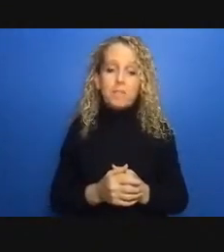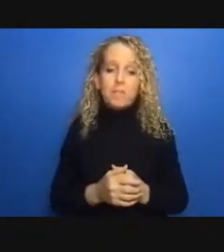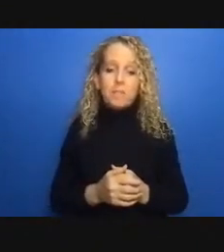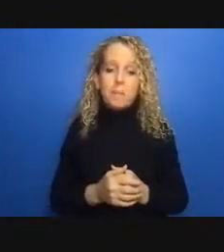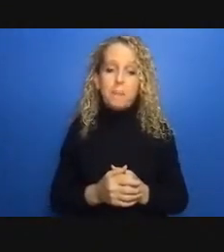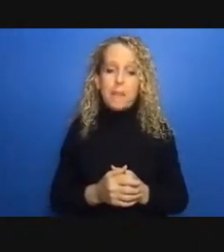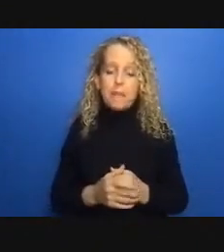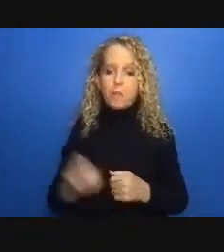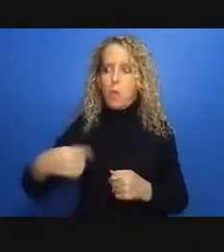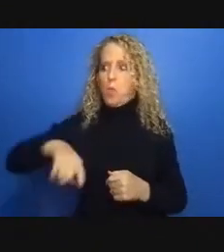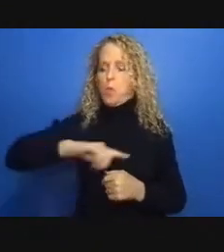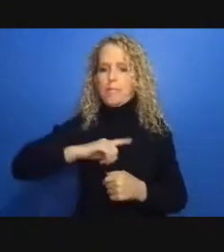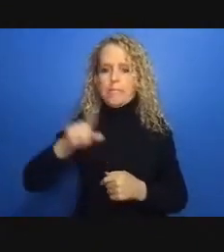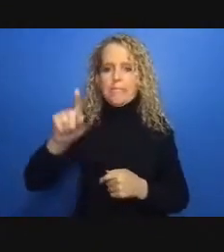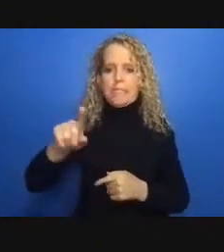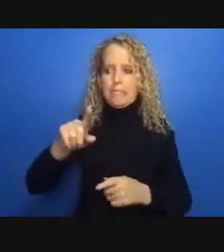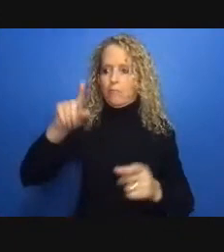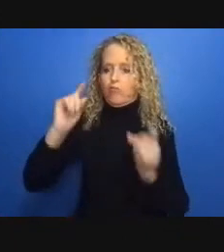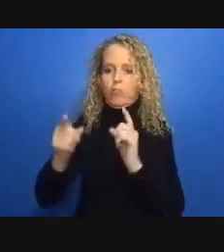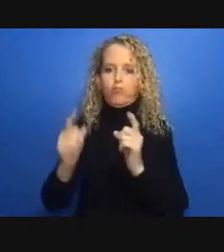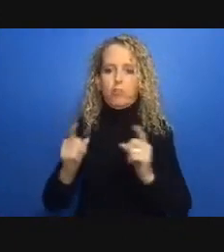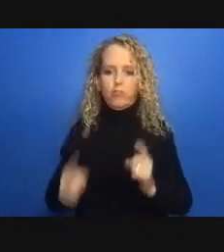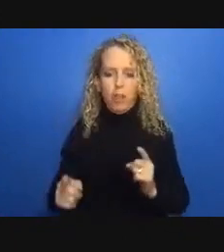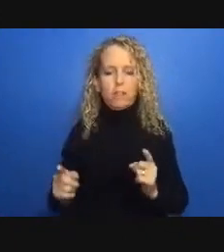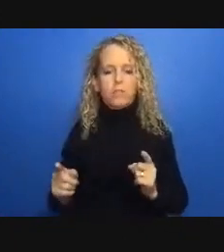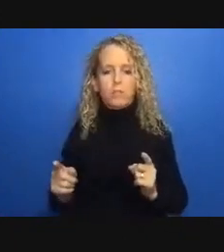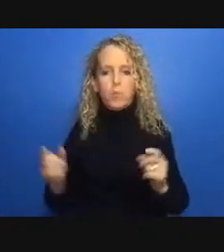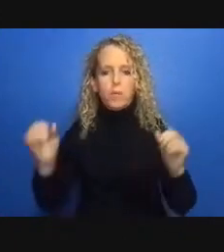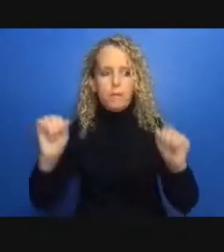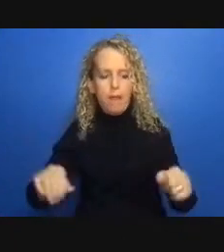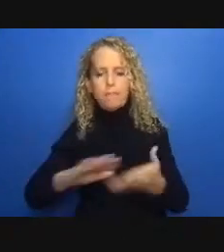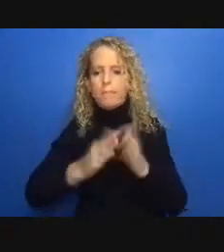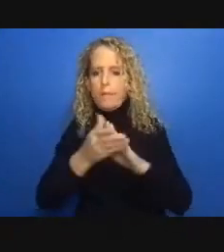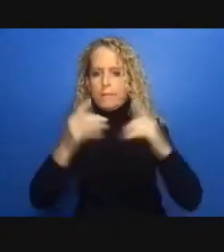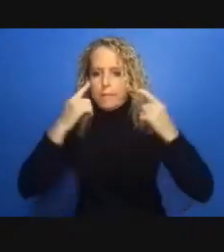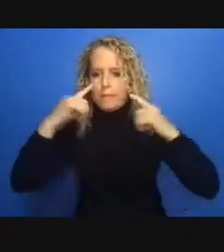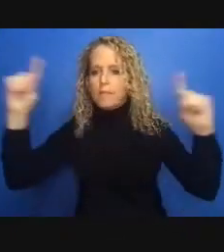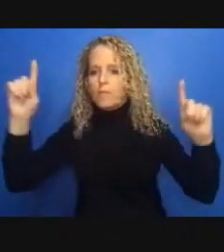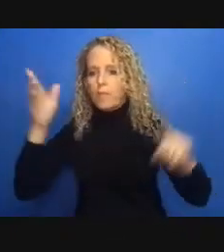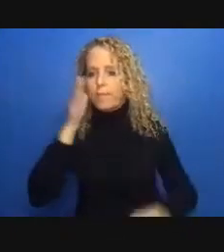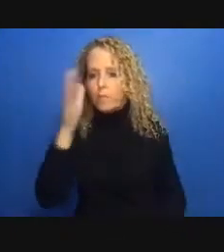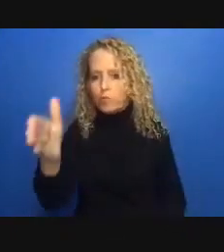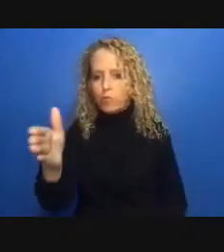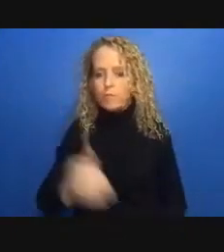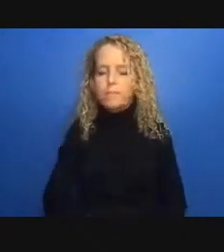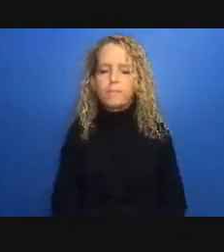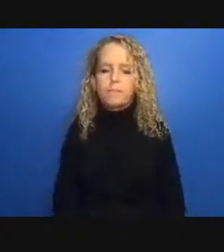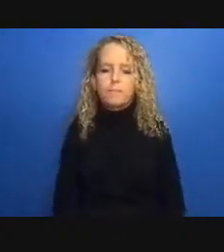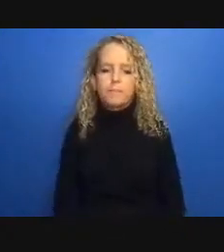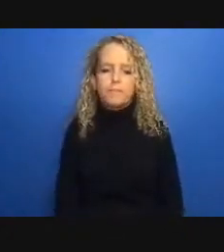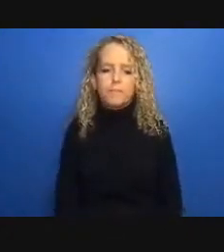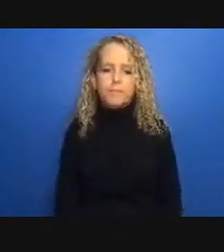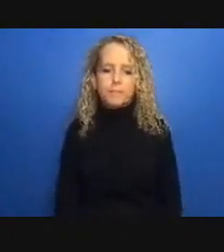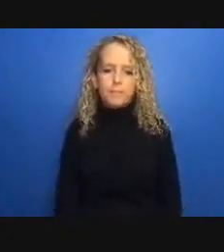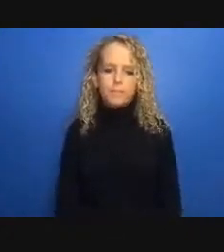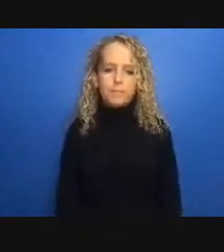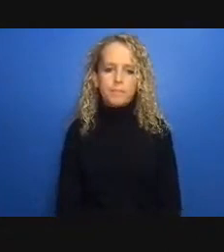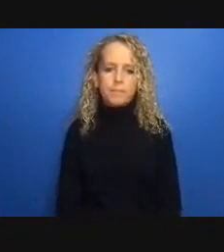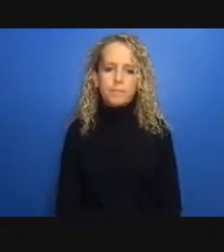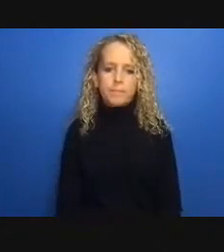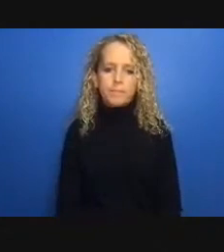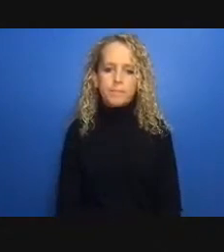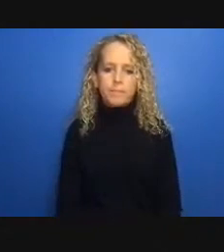changes that we need to put in place to make sure that we can be successful in the future is important. Also,